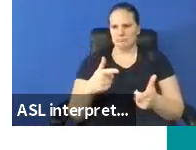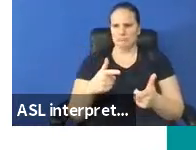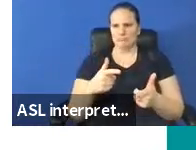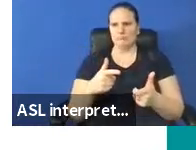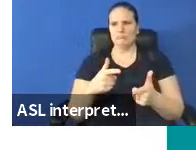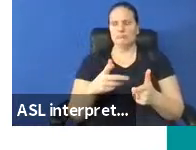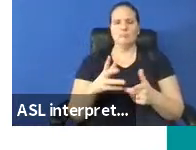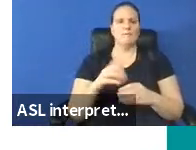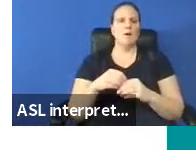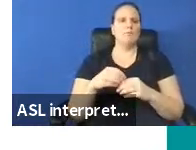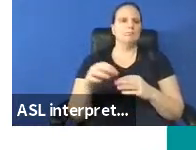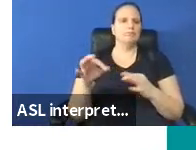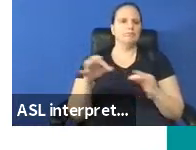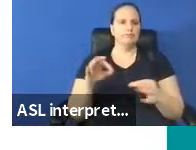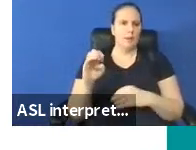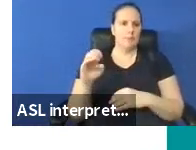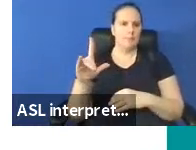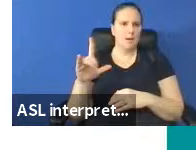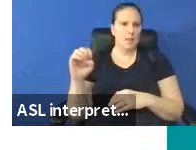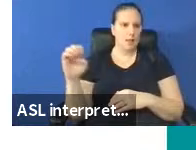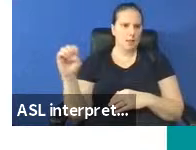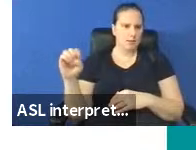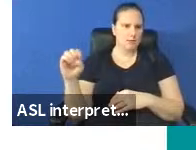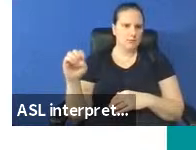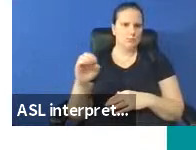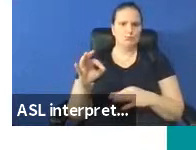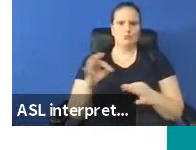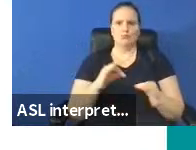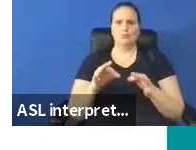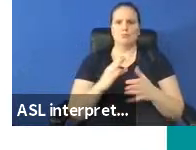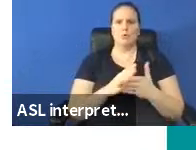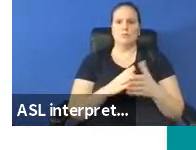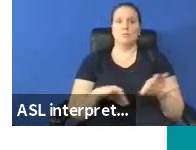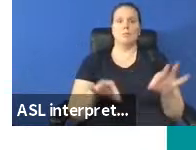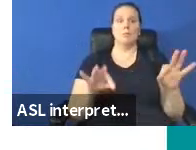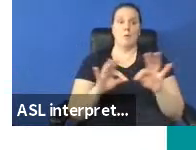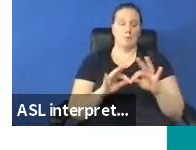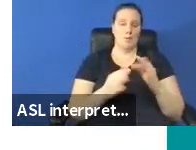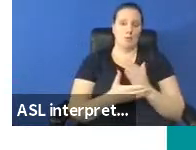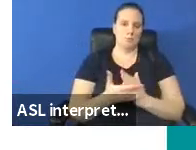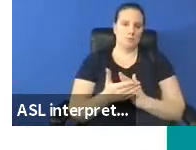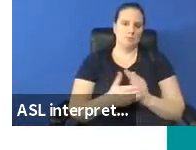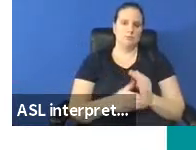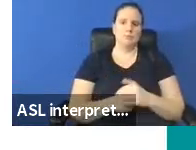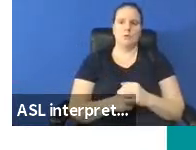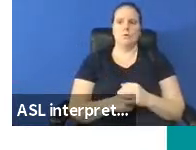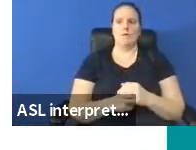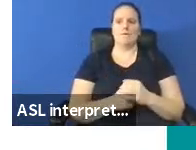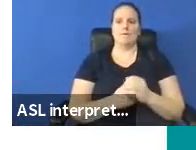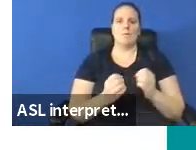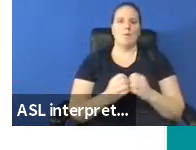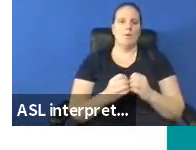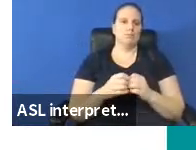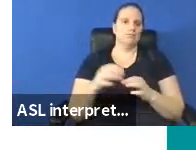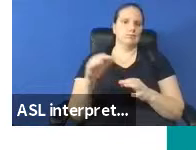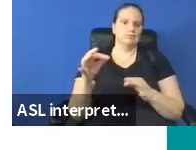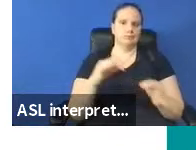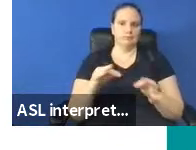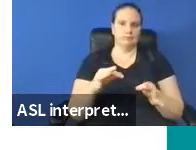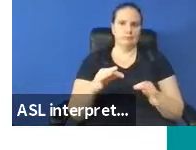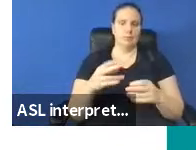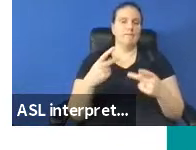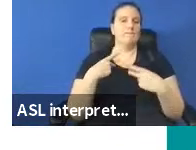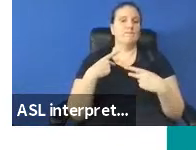be walking us through some of those kind of key components. We also have a further description of the physical